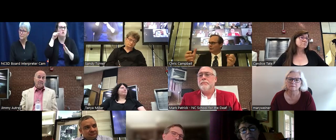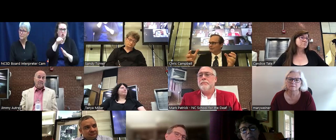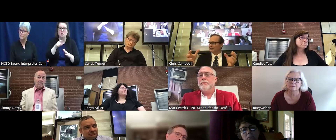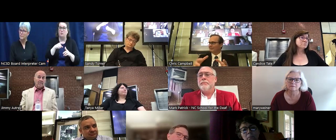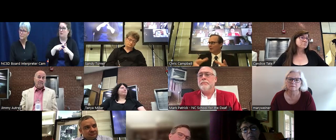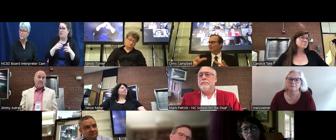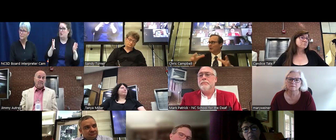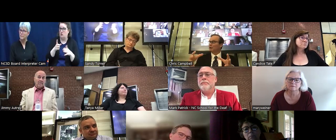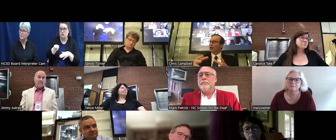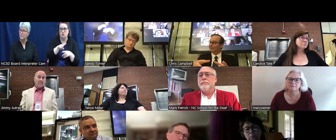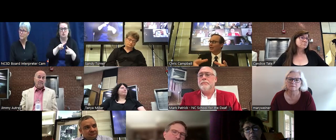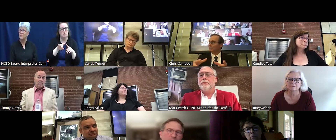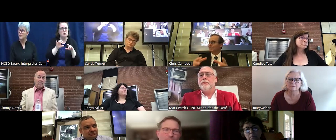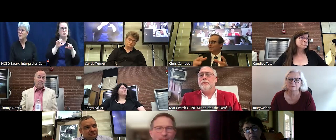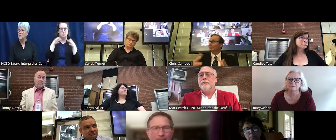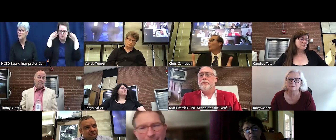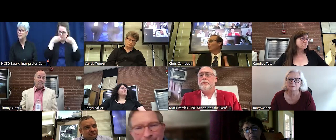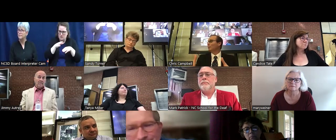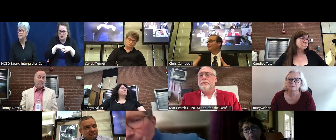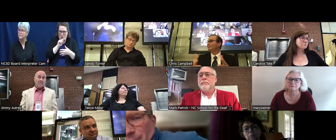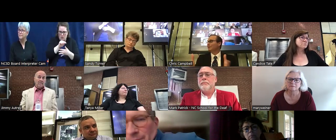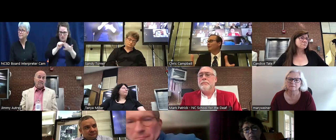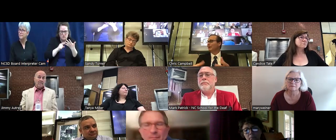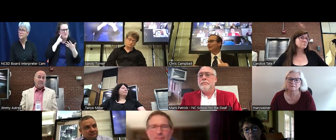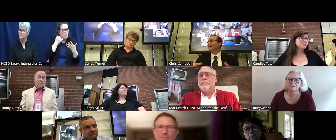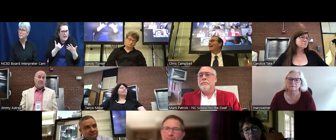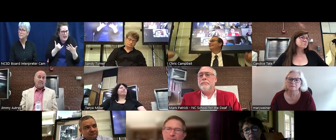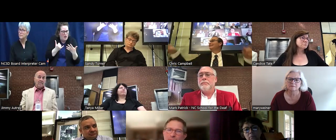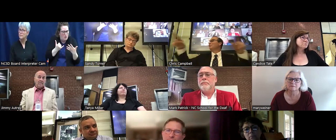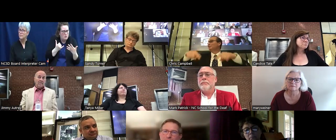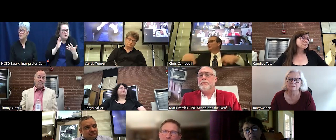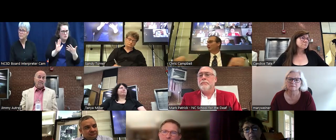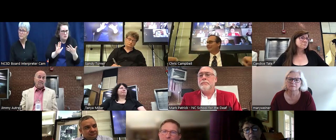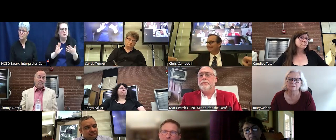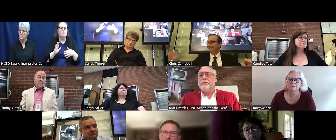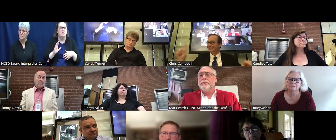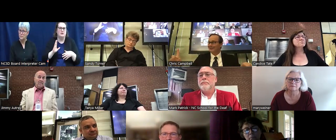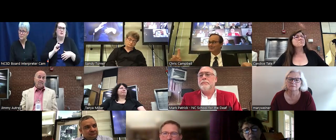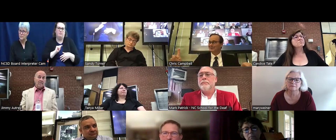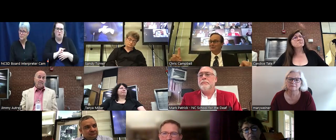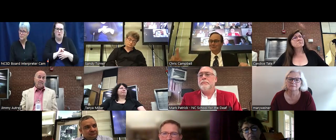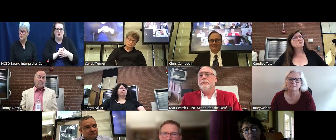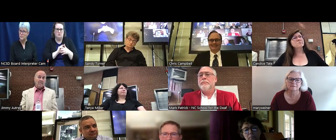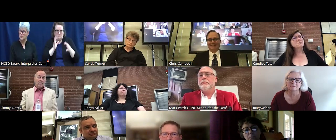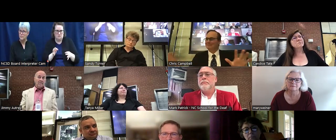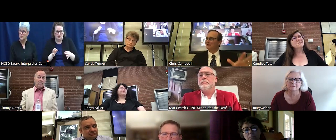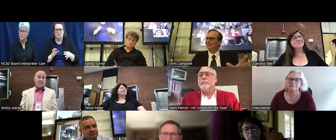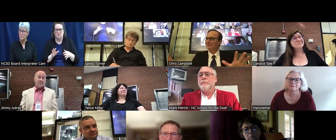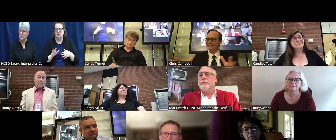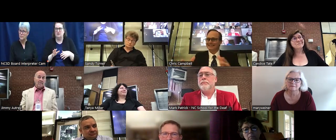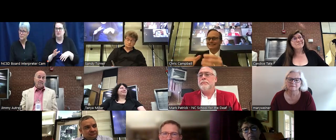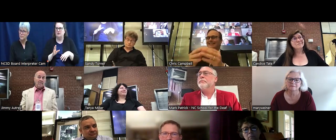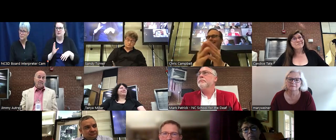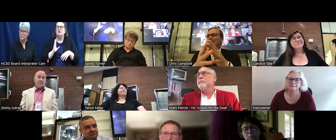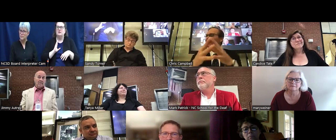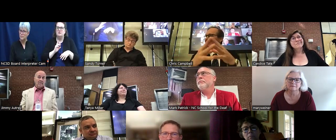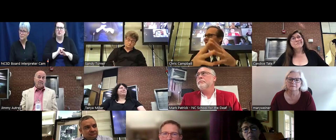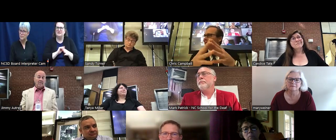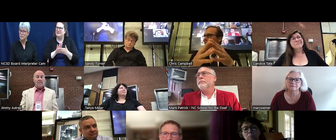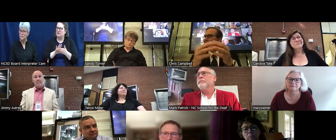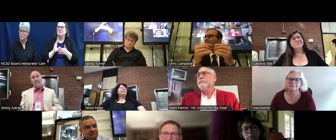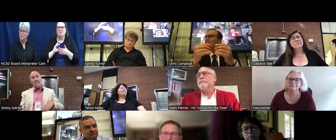you just to stay focused on just those to get the door open, so to speak, as a board of trustees, not as a school, as a board of trustees. So